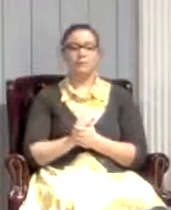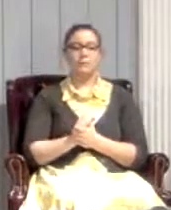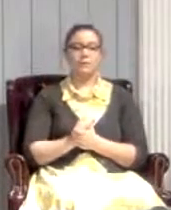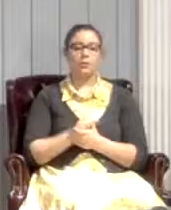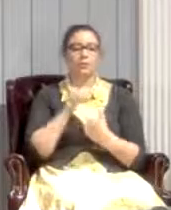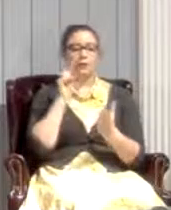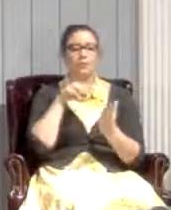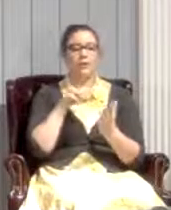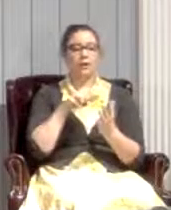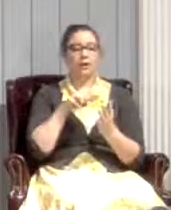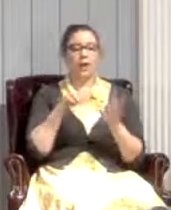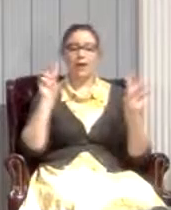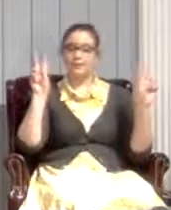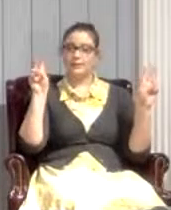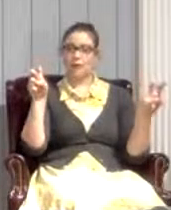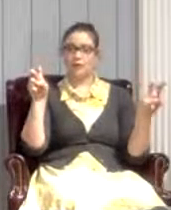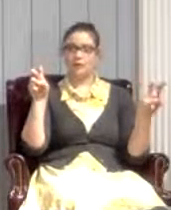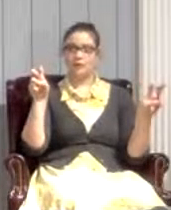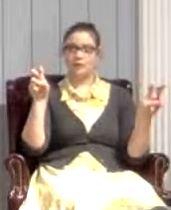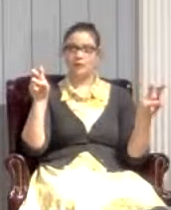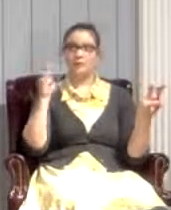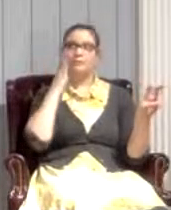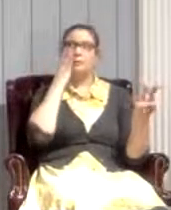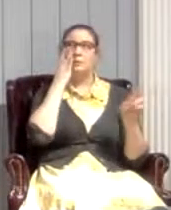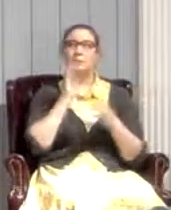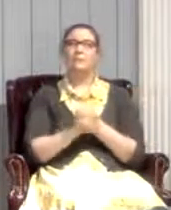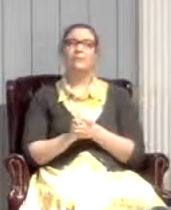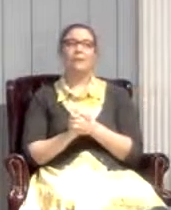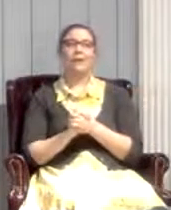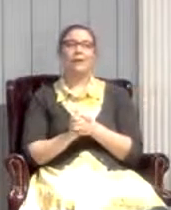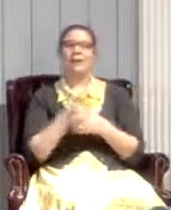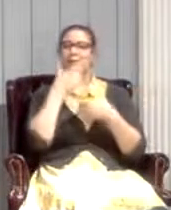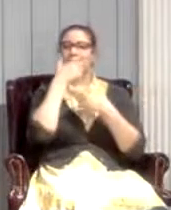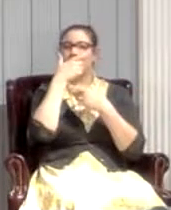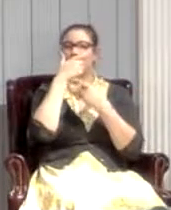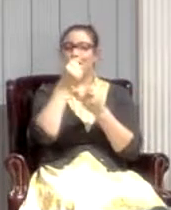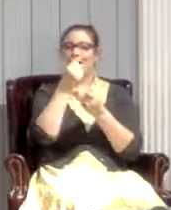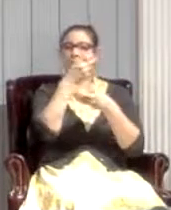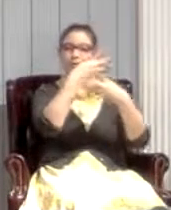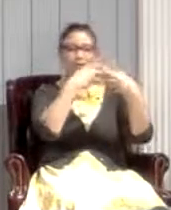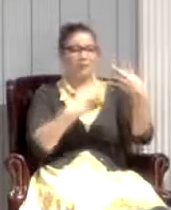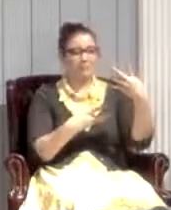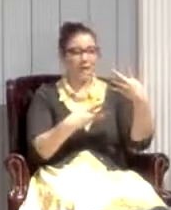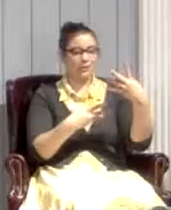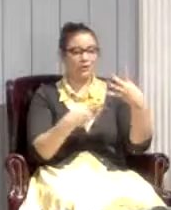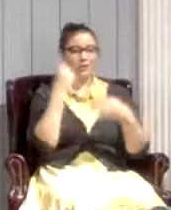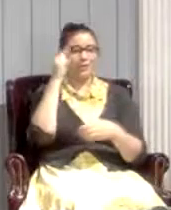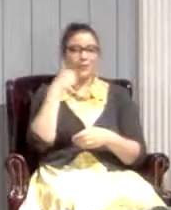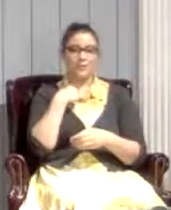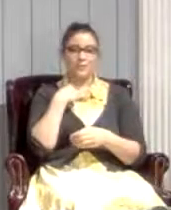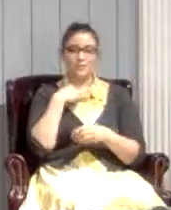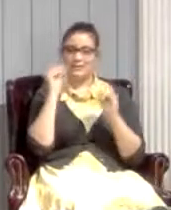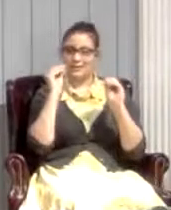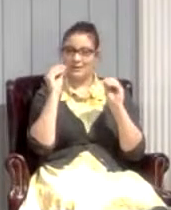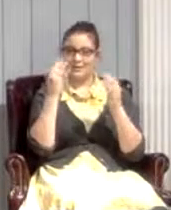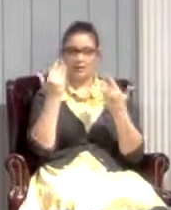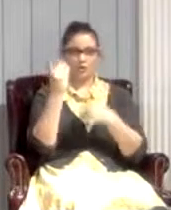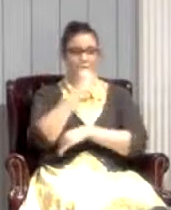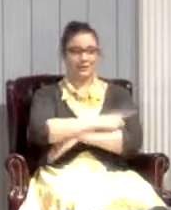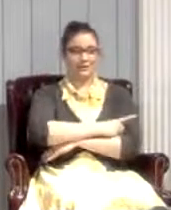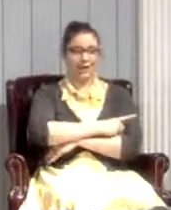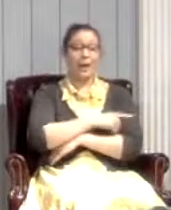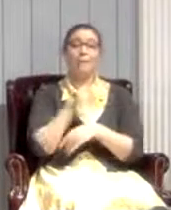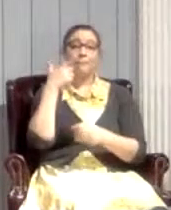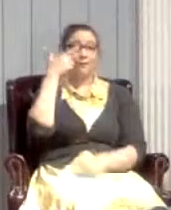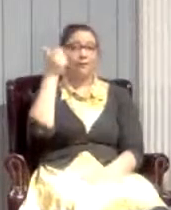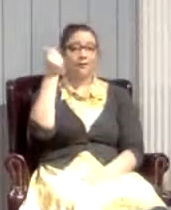a subject that is, this is an interesting passage for me to teach today because it